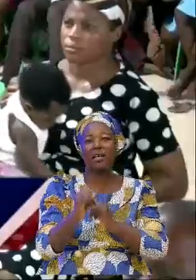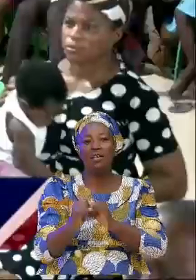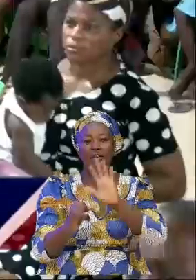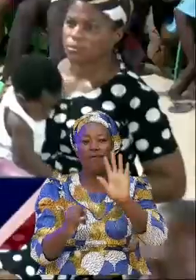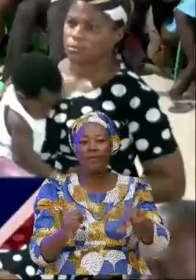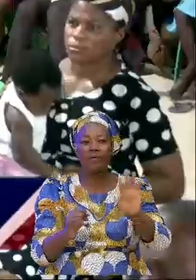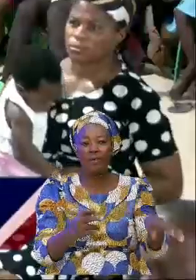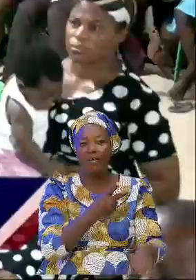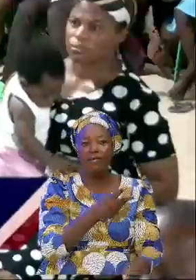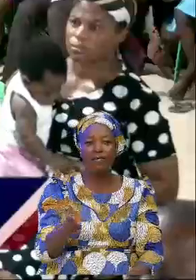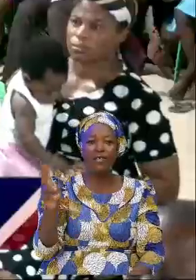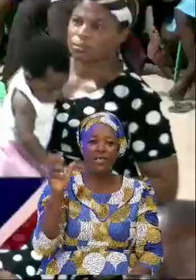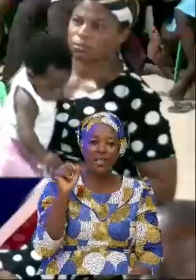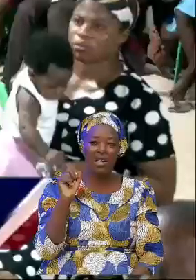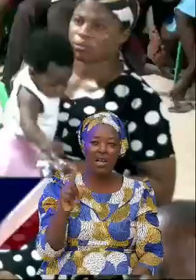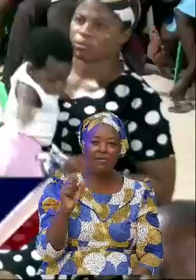Isaiah